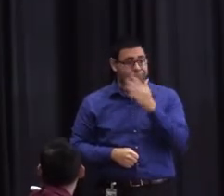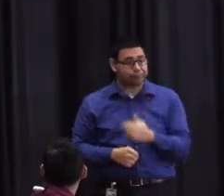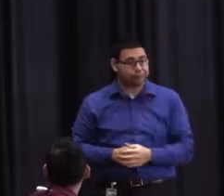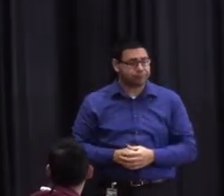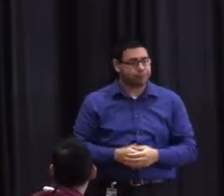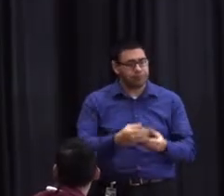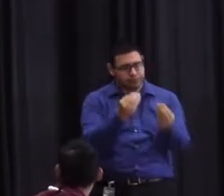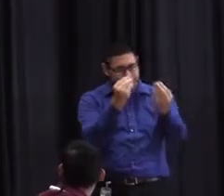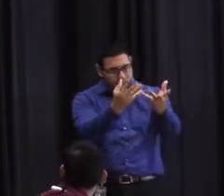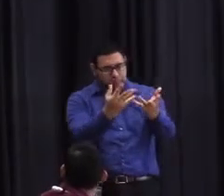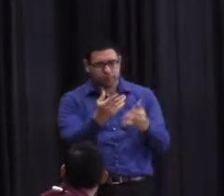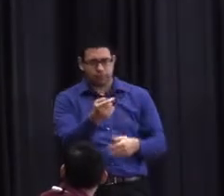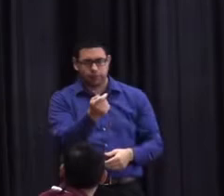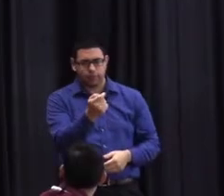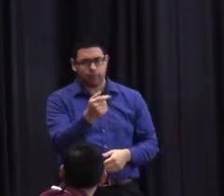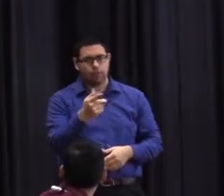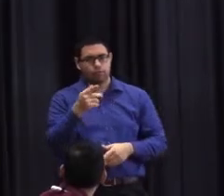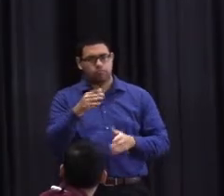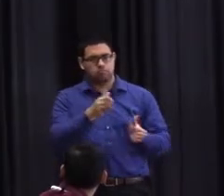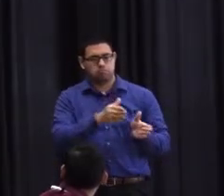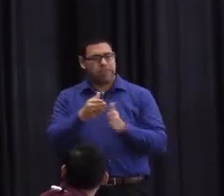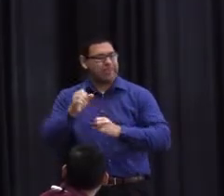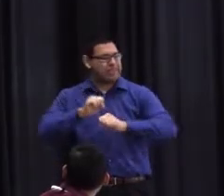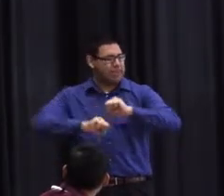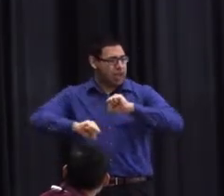And let me tell you a little bit about the science side.